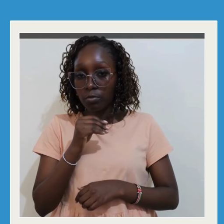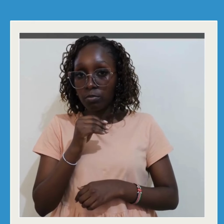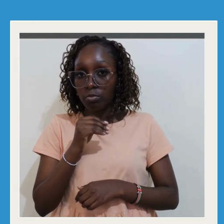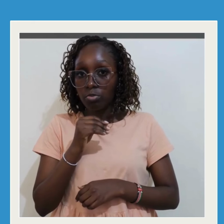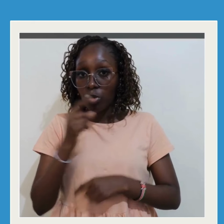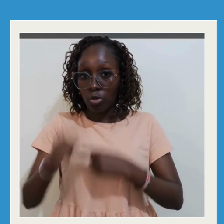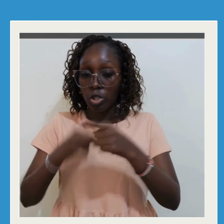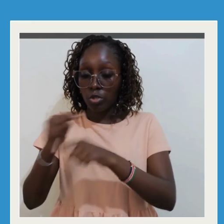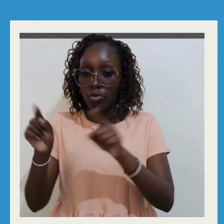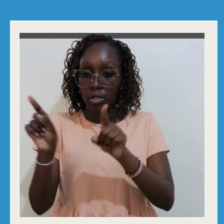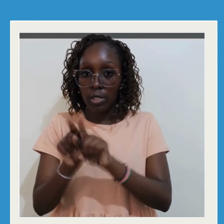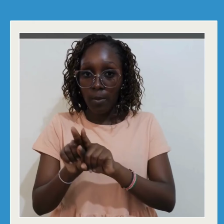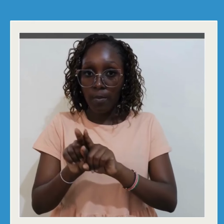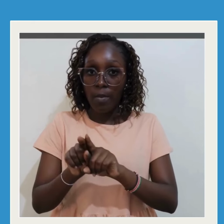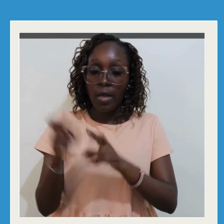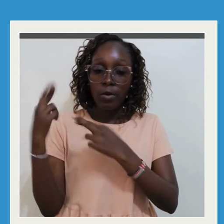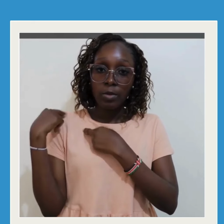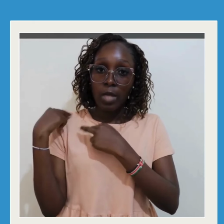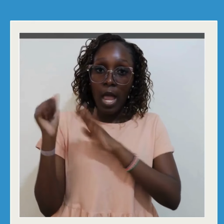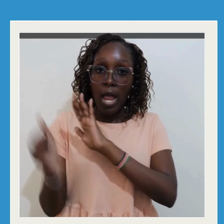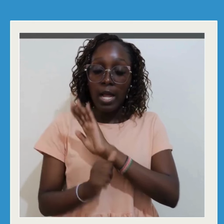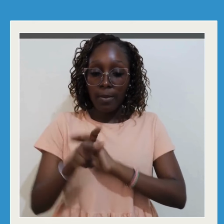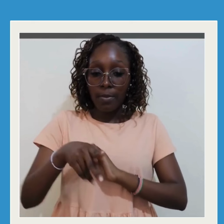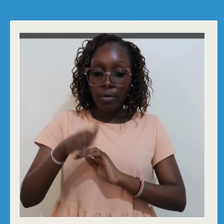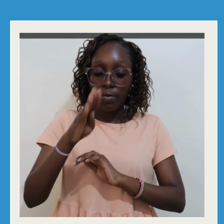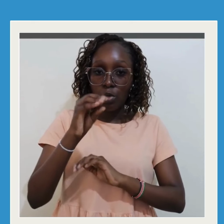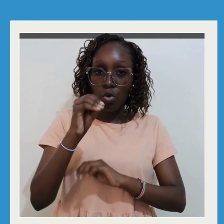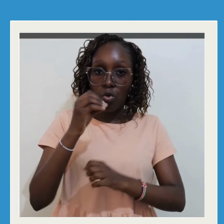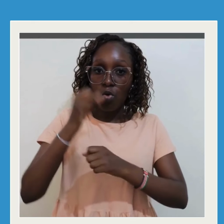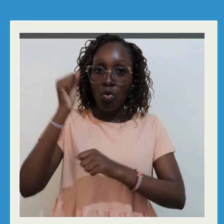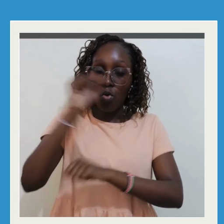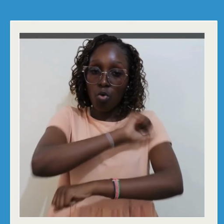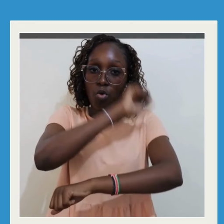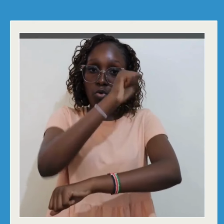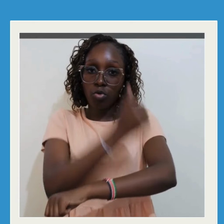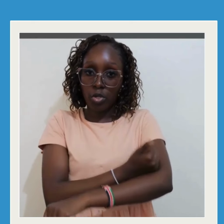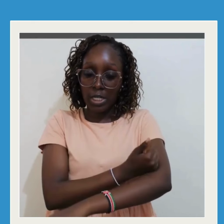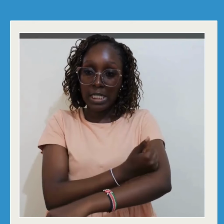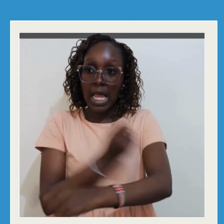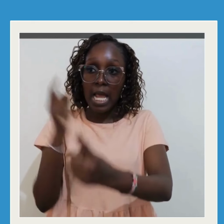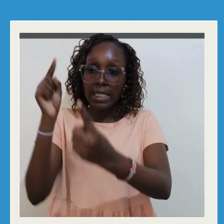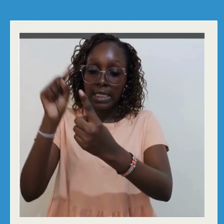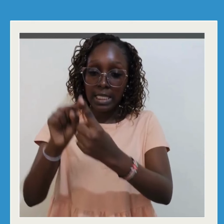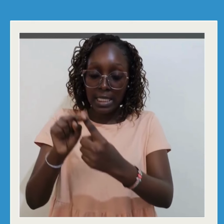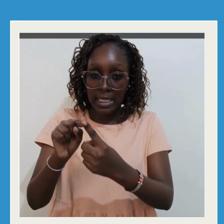same role under the PBO Authority, subject to reappointment qualifications.